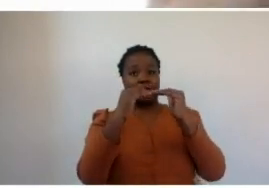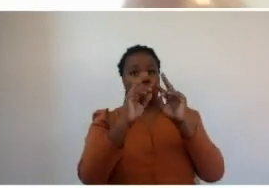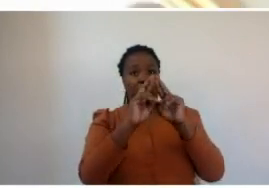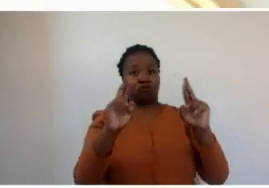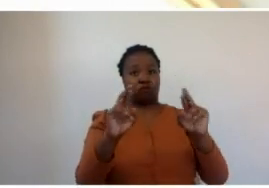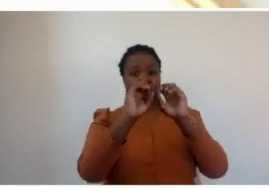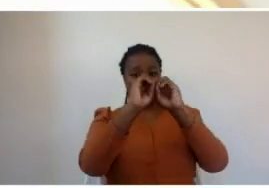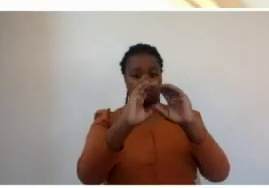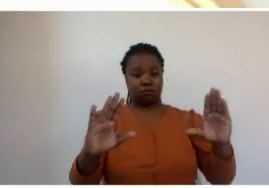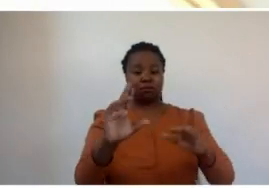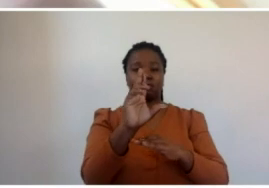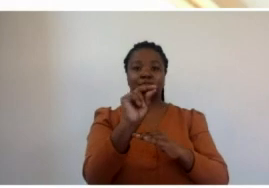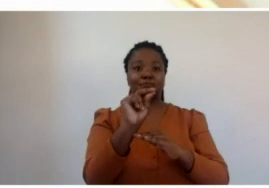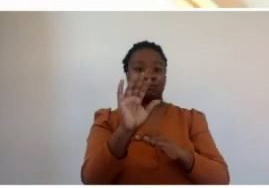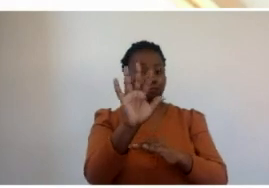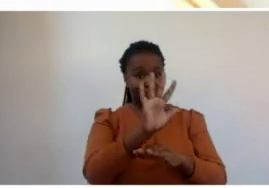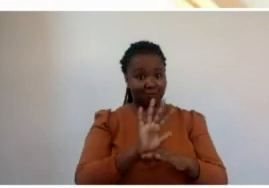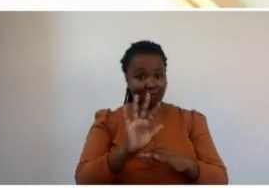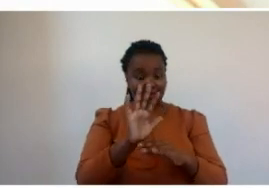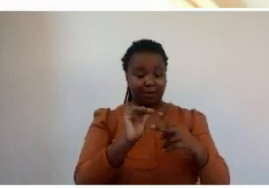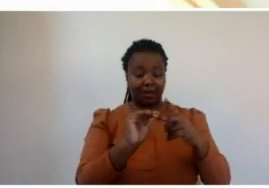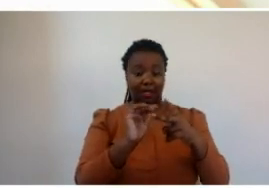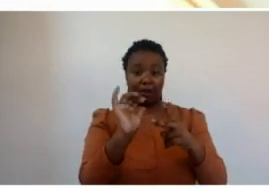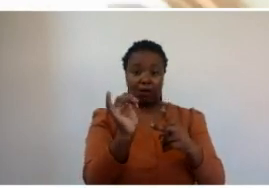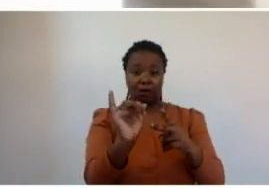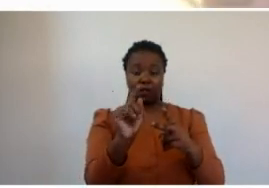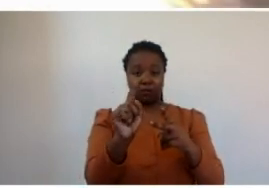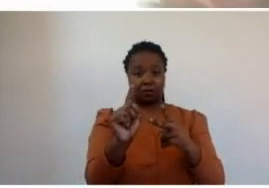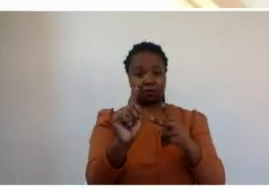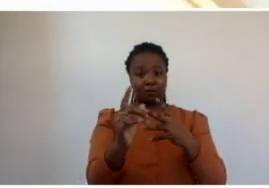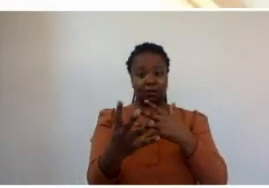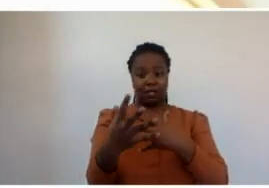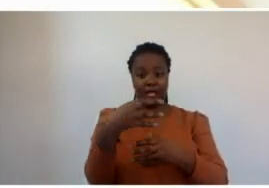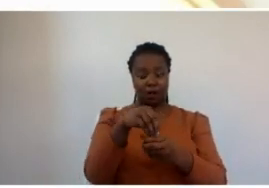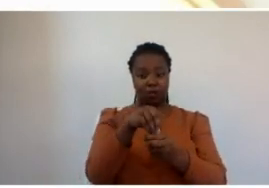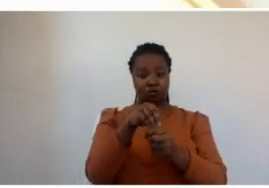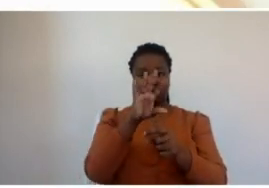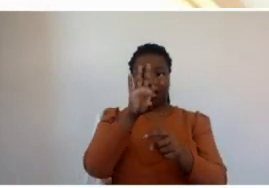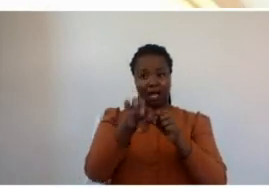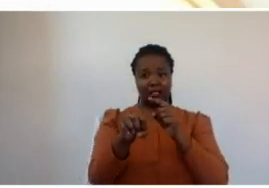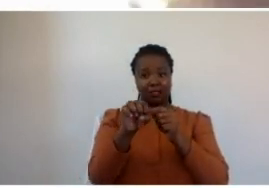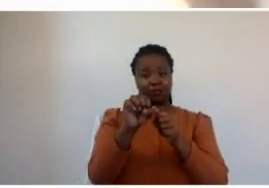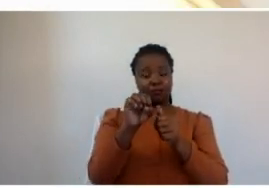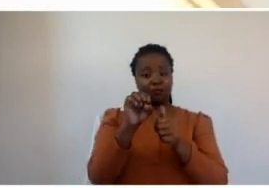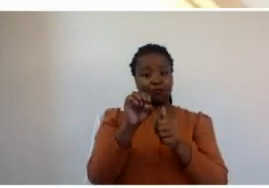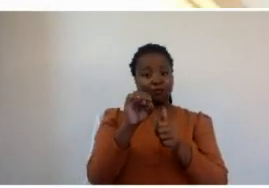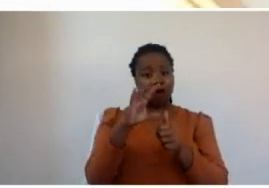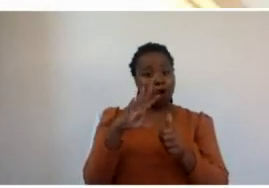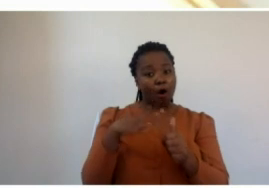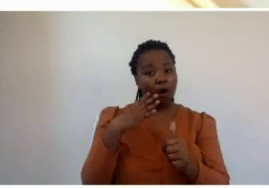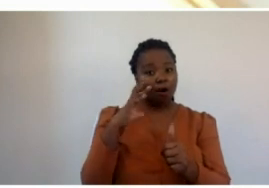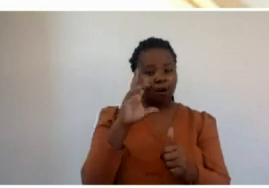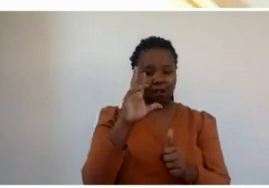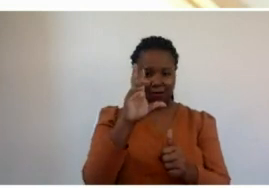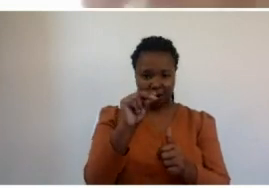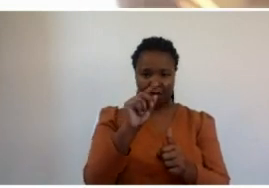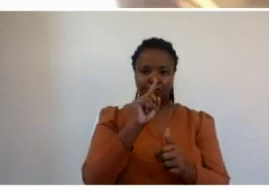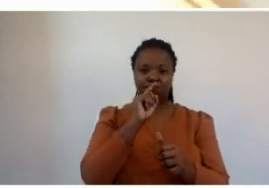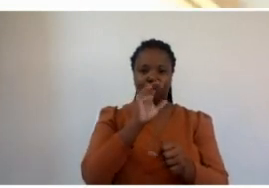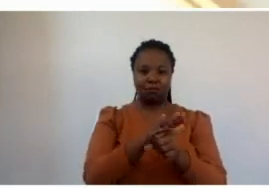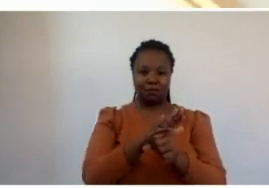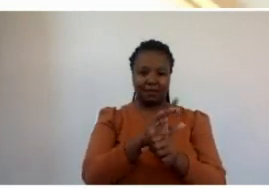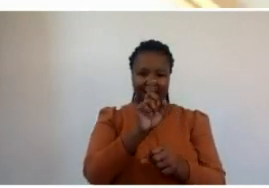more to actually achieve inclusion, but it just has to be a commitment. We were